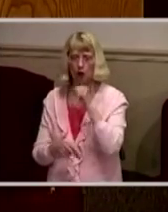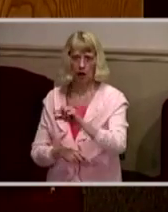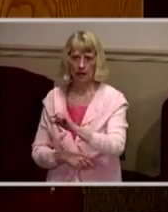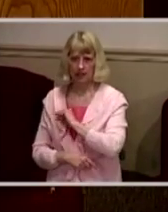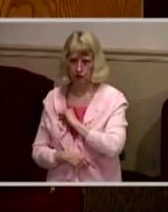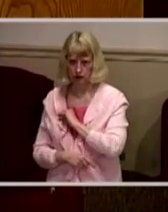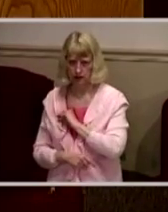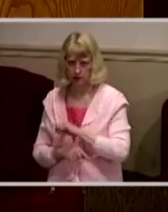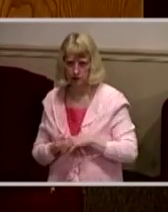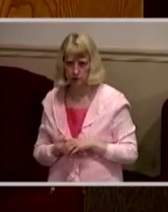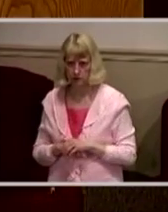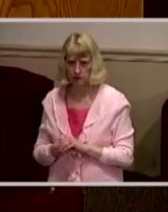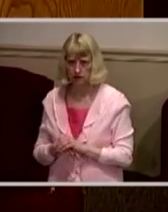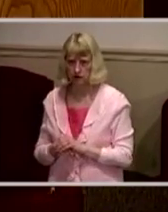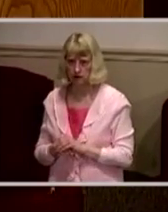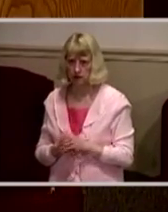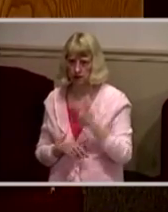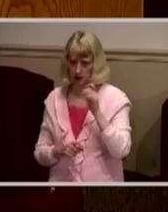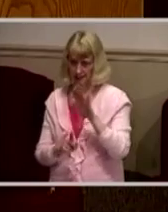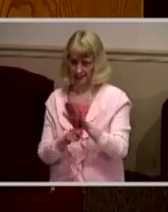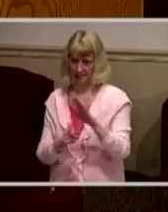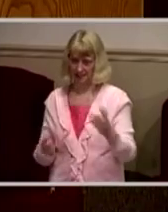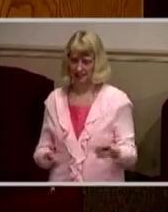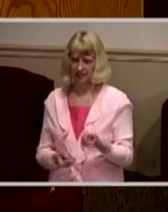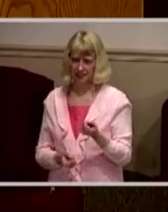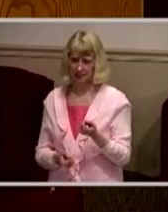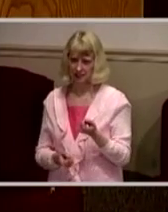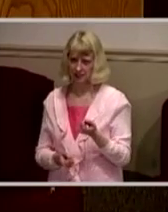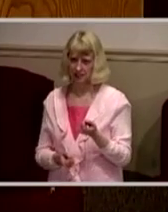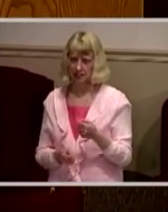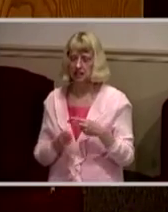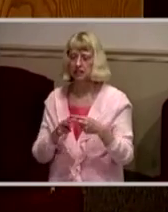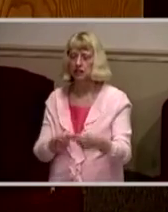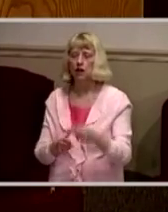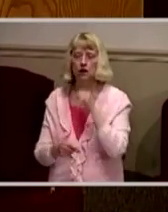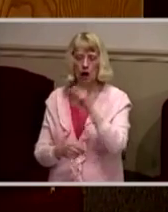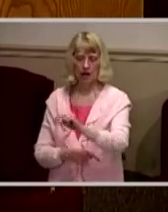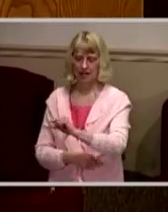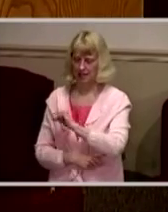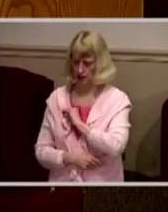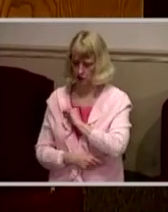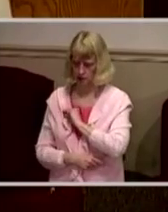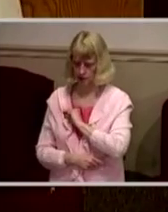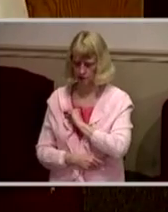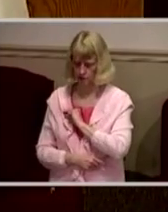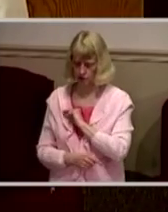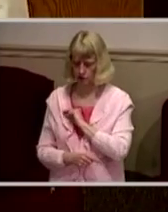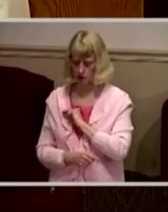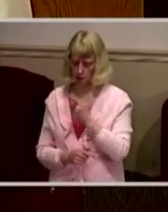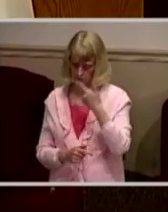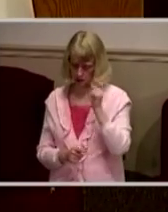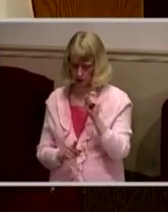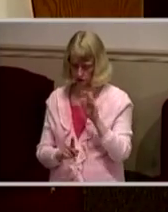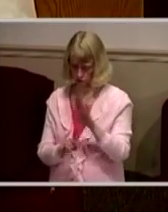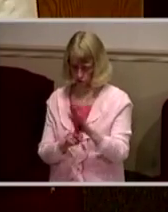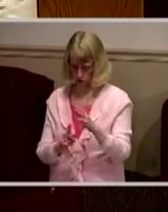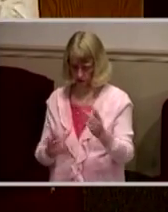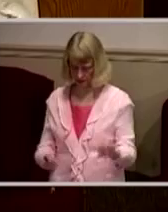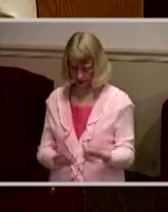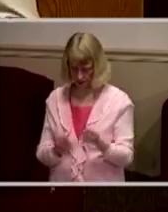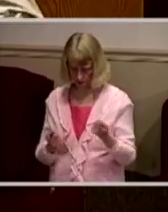guilty with respect to your sin." Think of that. I declare you not guilty with respect to your